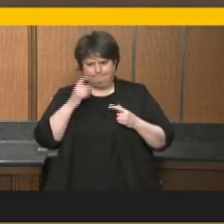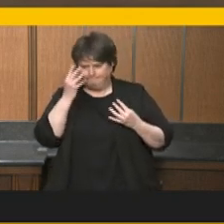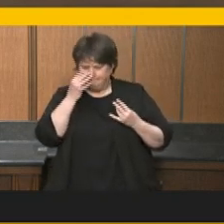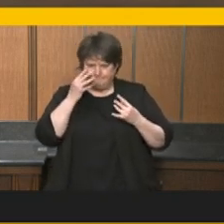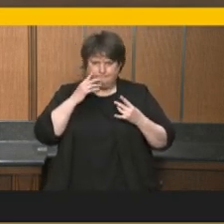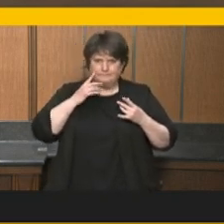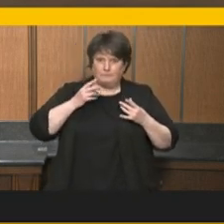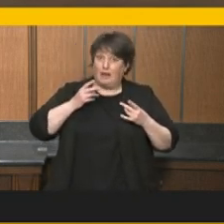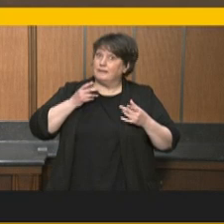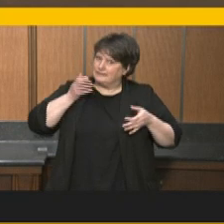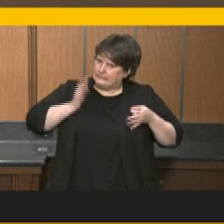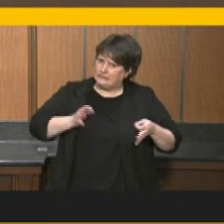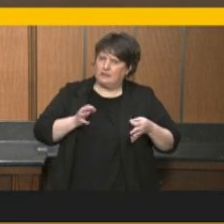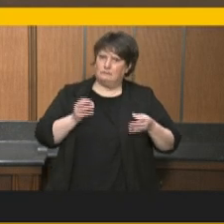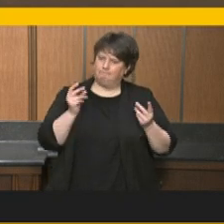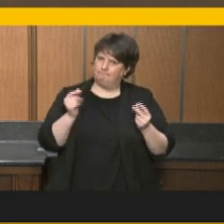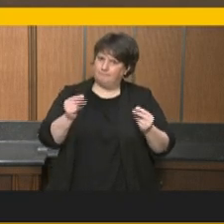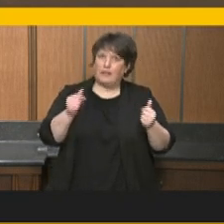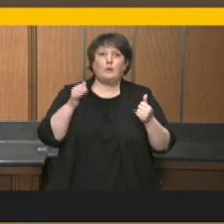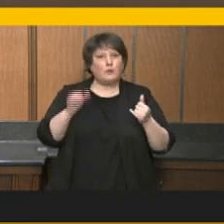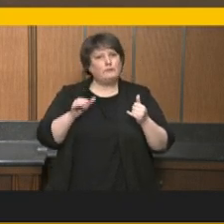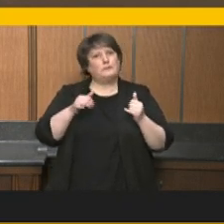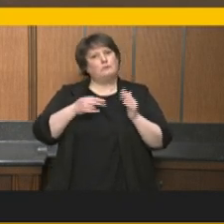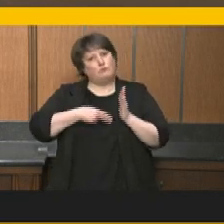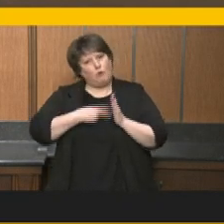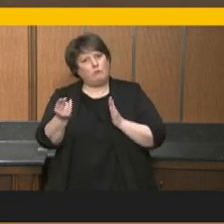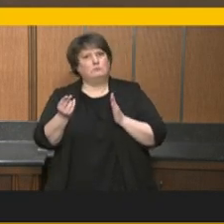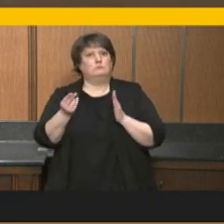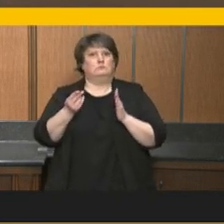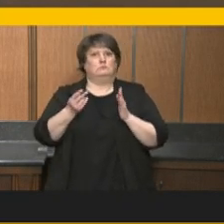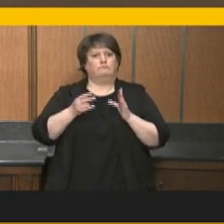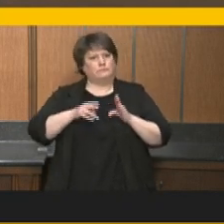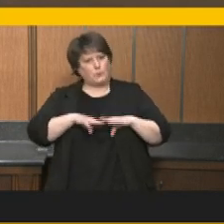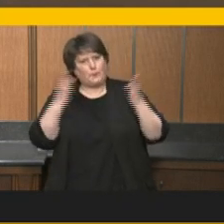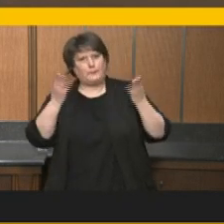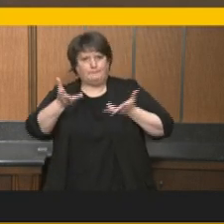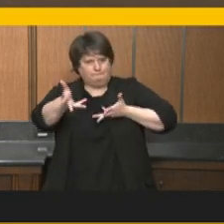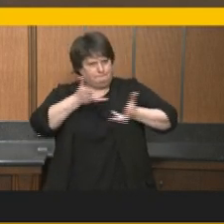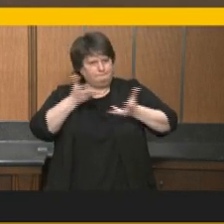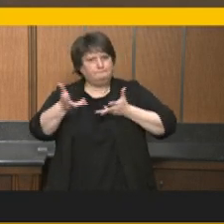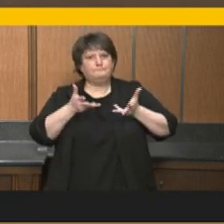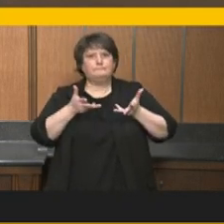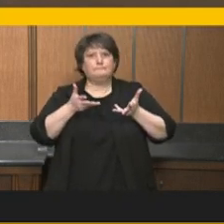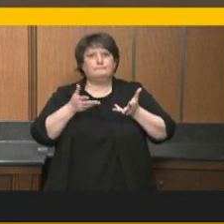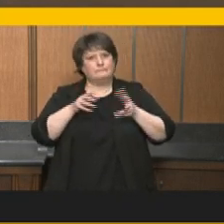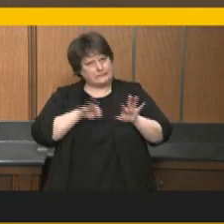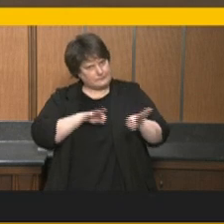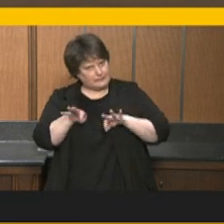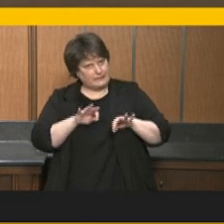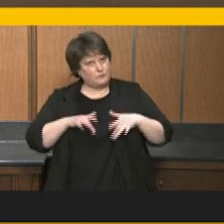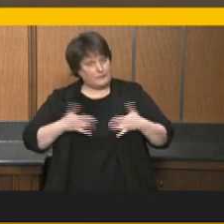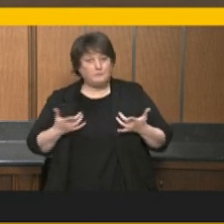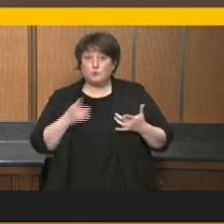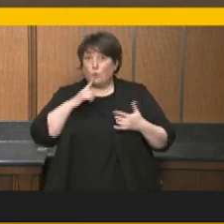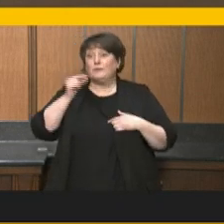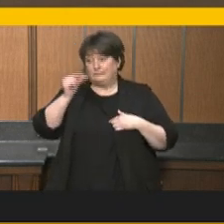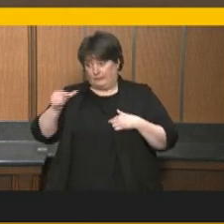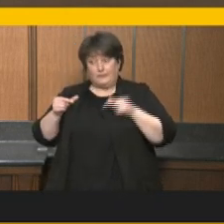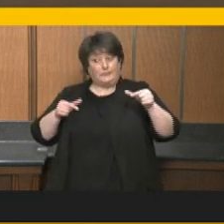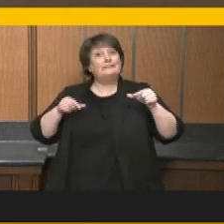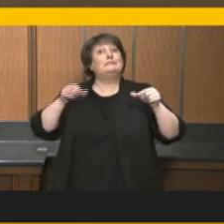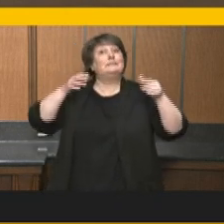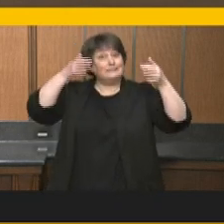to be honest and open with Canadians about those decisions. So a clear decision has been taken. Each one of the